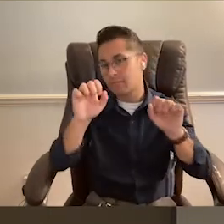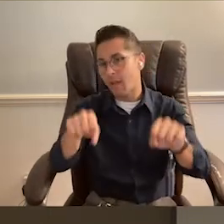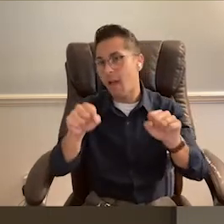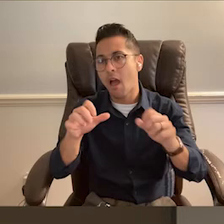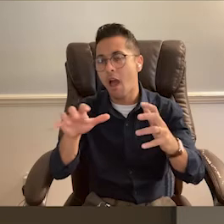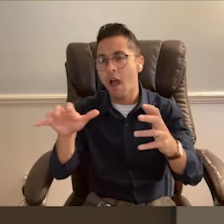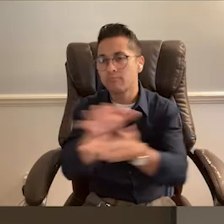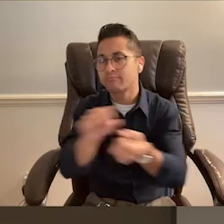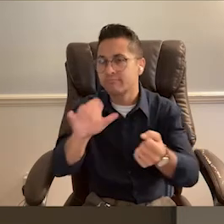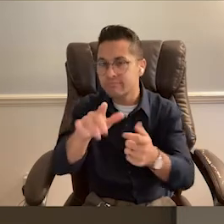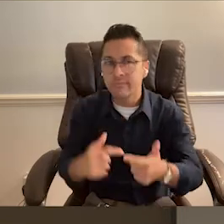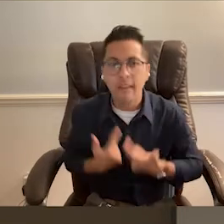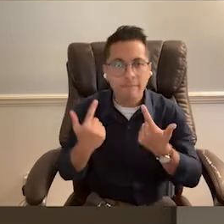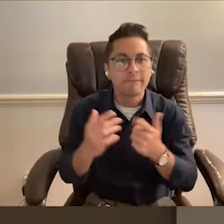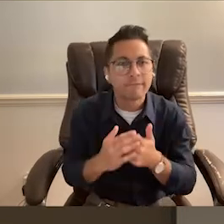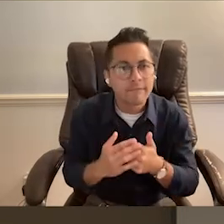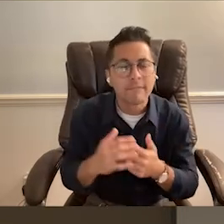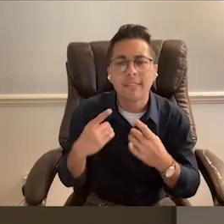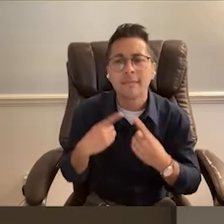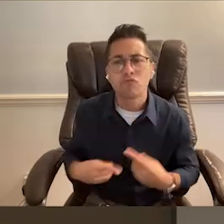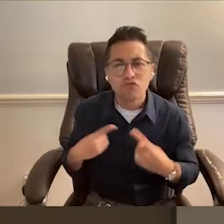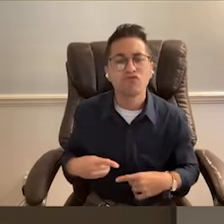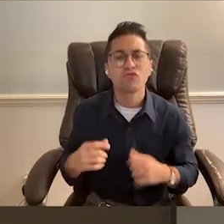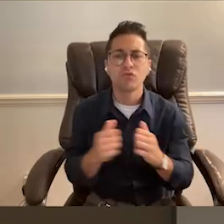to perform rituals can overtake a person's life.